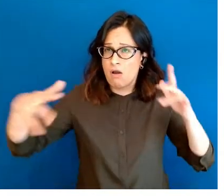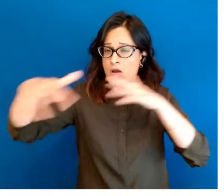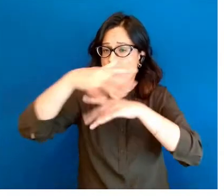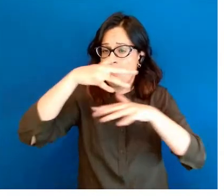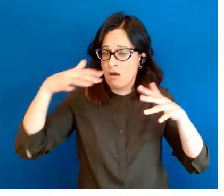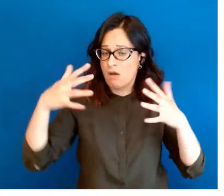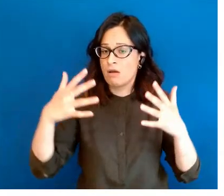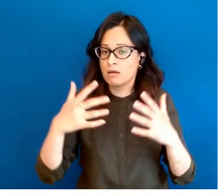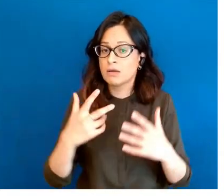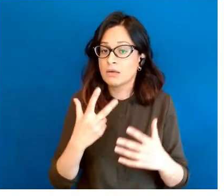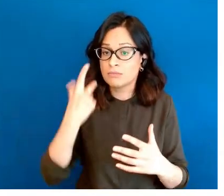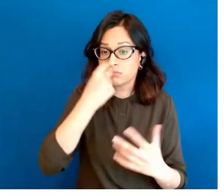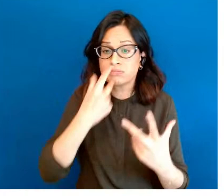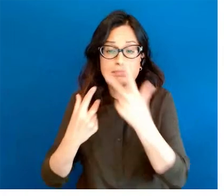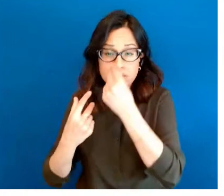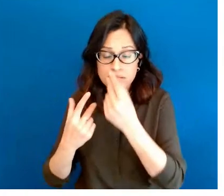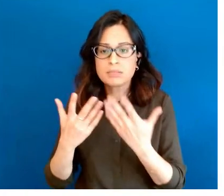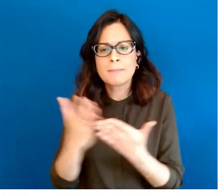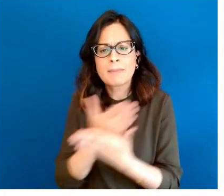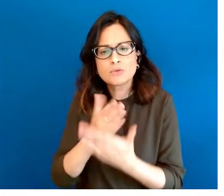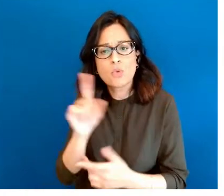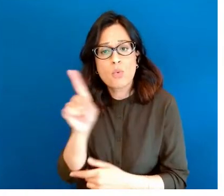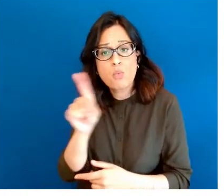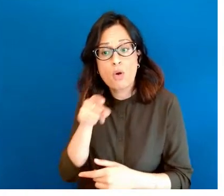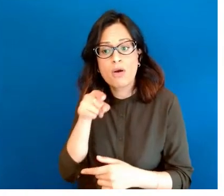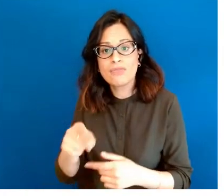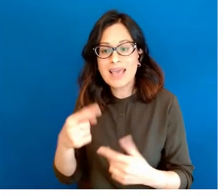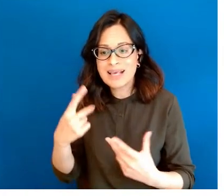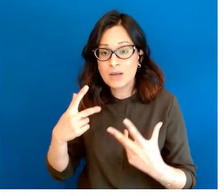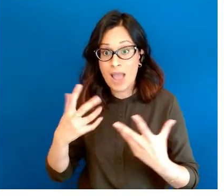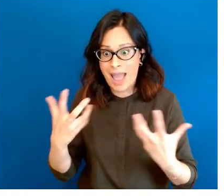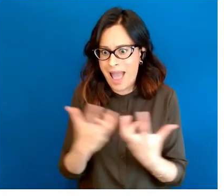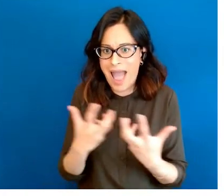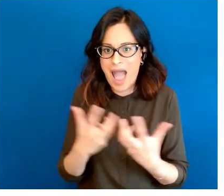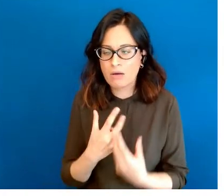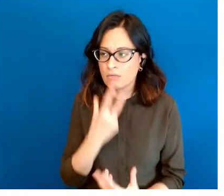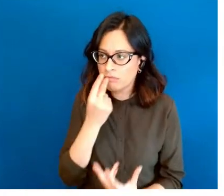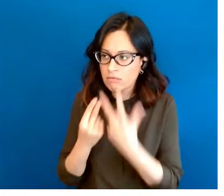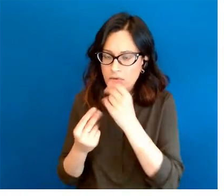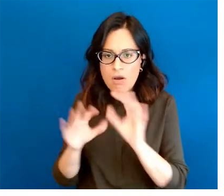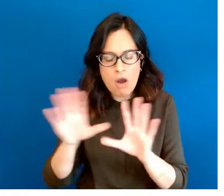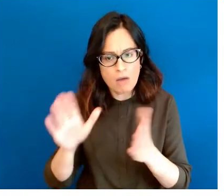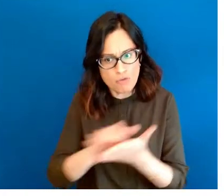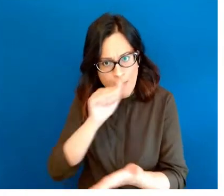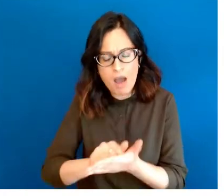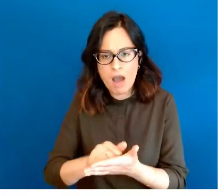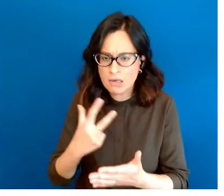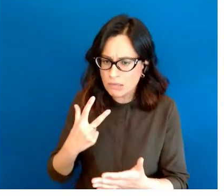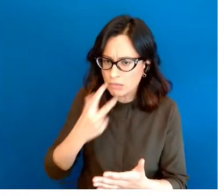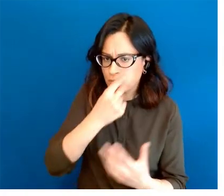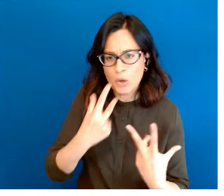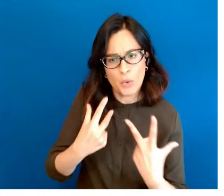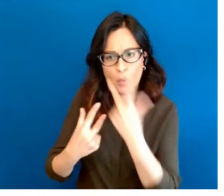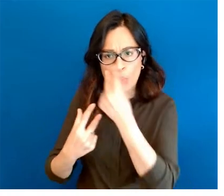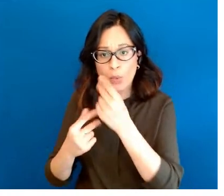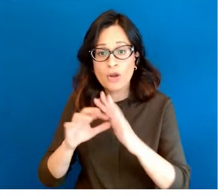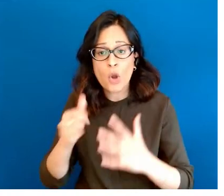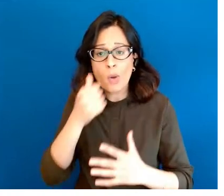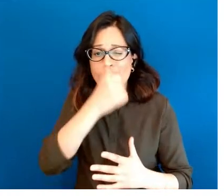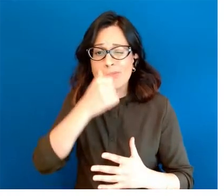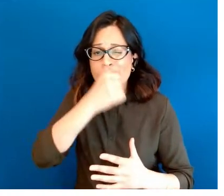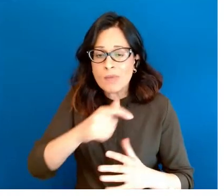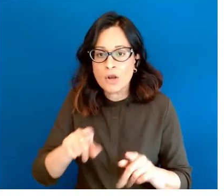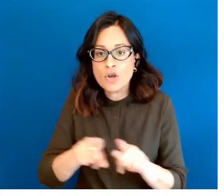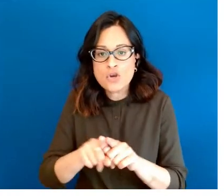nasal spray, make sure that their technique is good. It's not cocaine. You don't snort